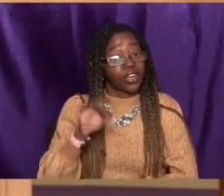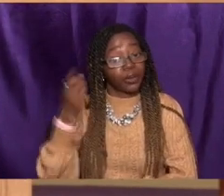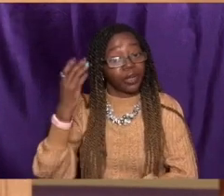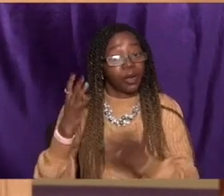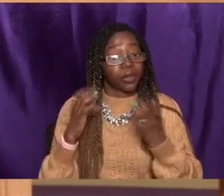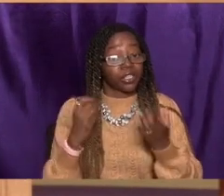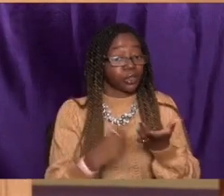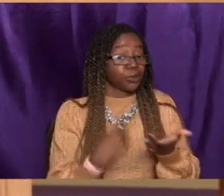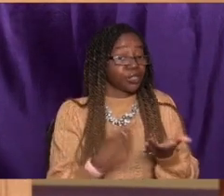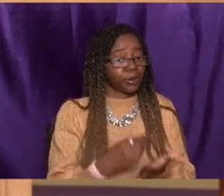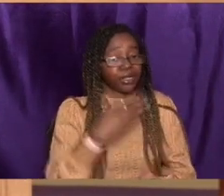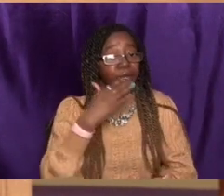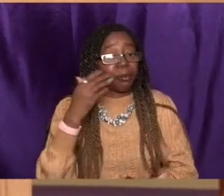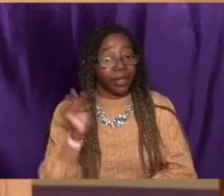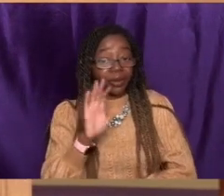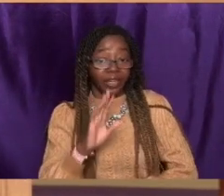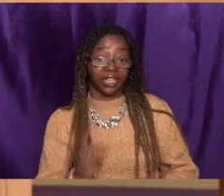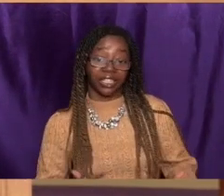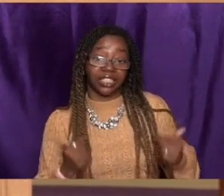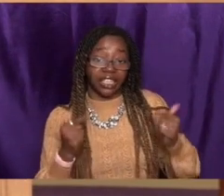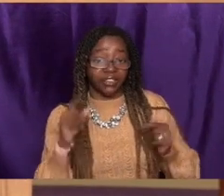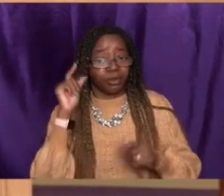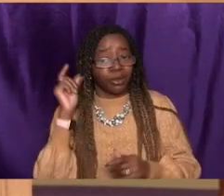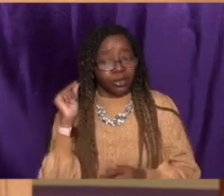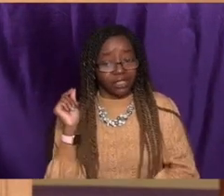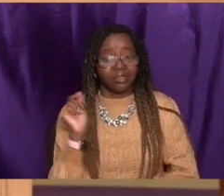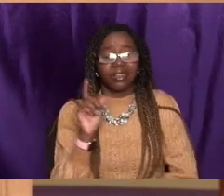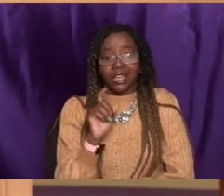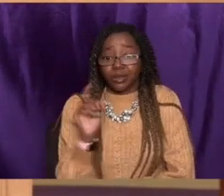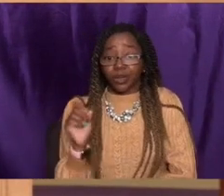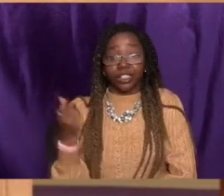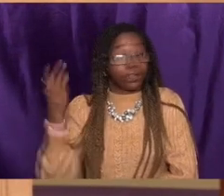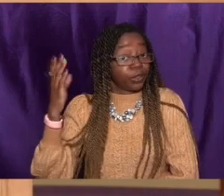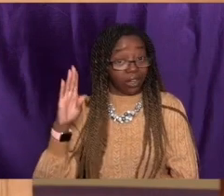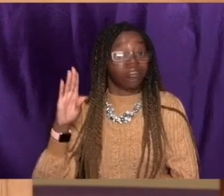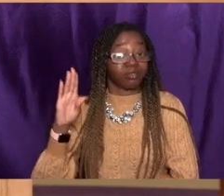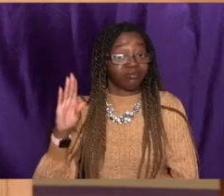wanted to do something great in his life, Moses had some questions.